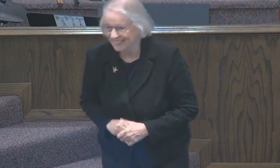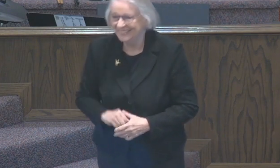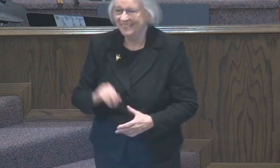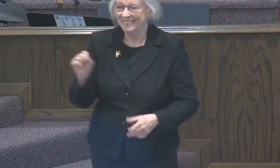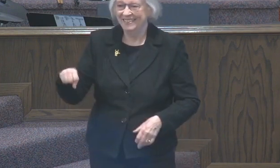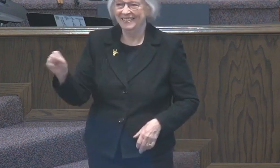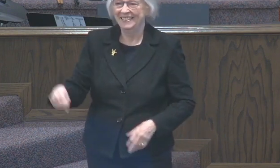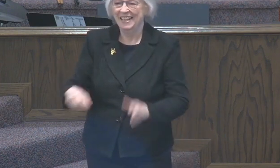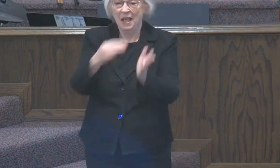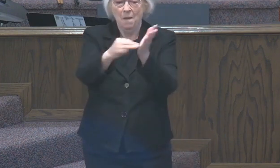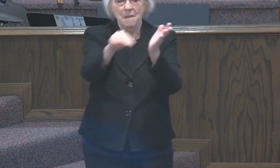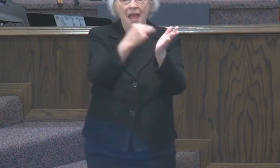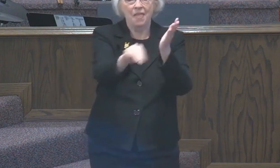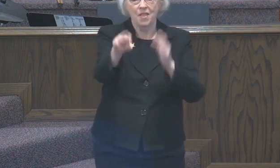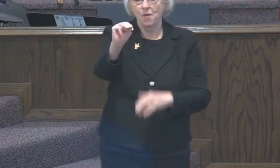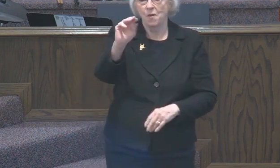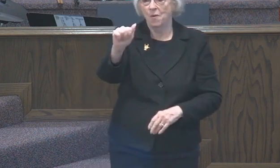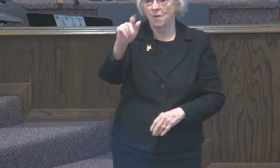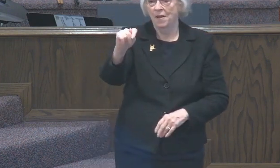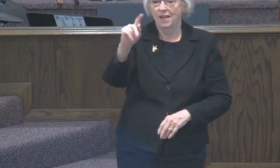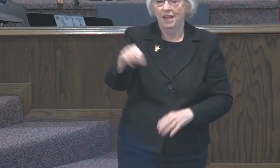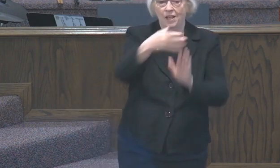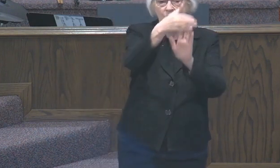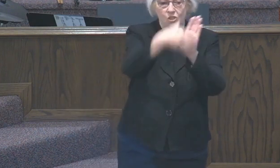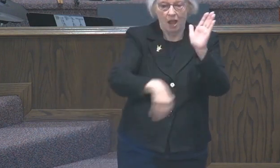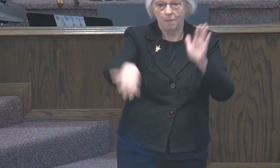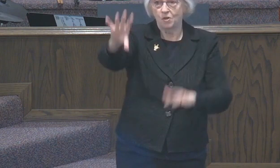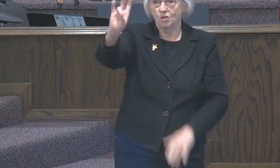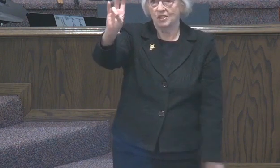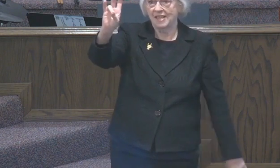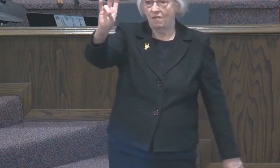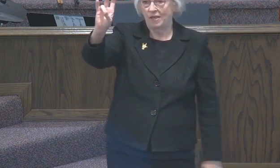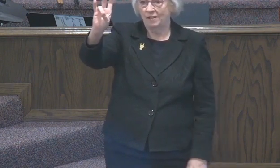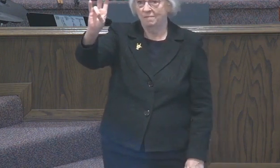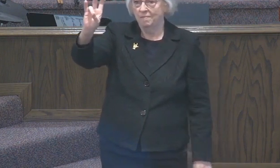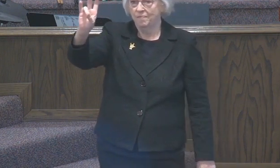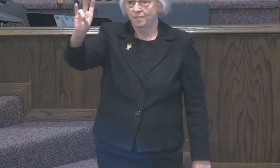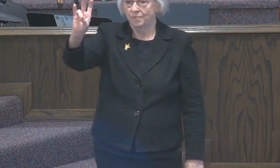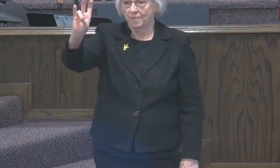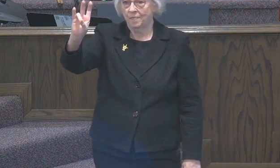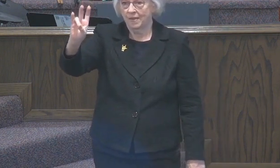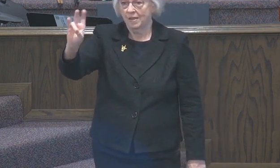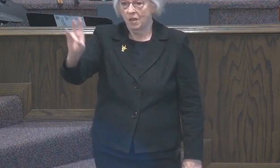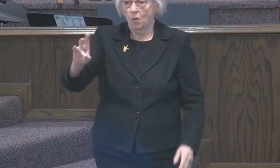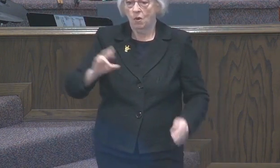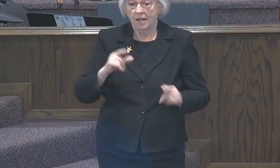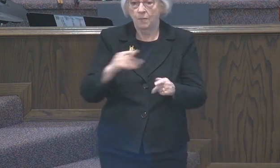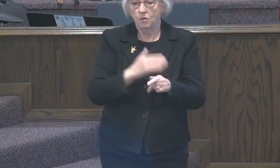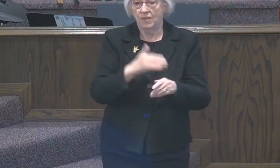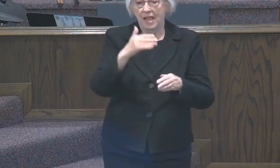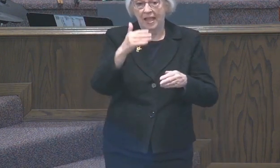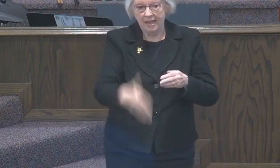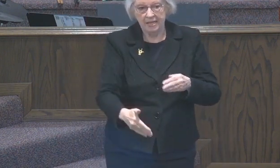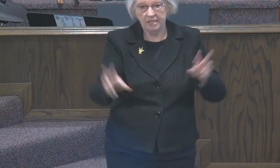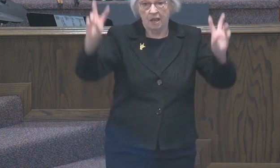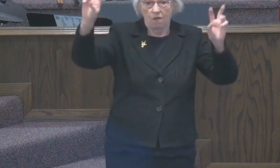Matthew chapter 7 this morning is our text as we work our way toward the end of the Sermon on the Mount. And if you